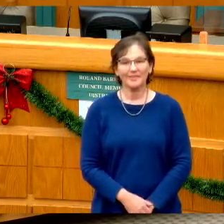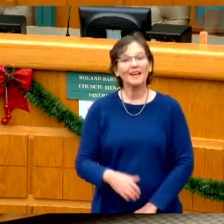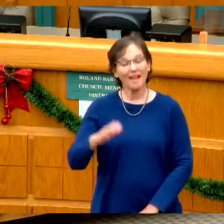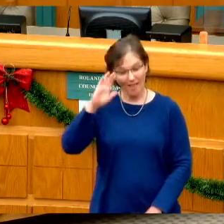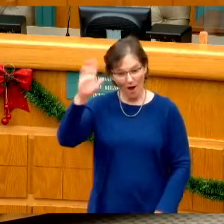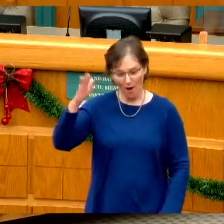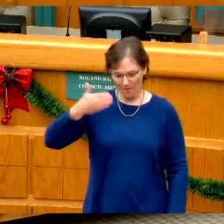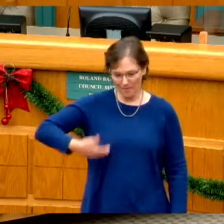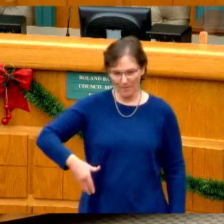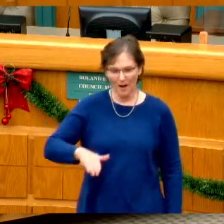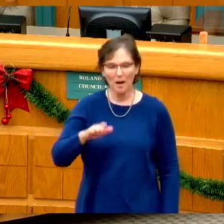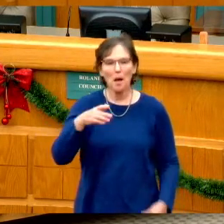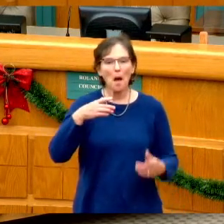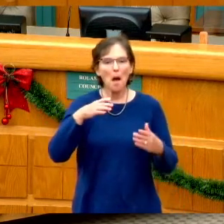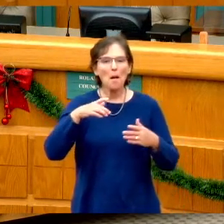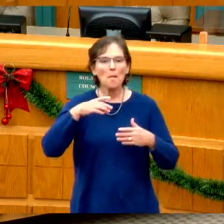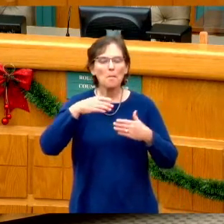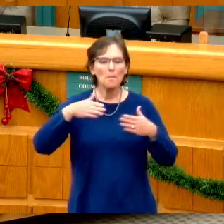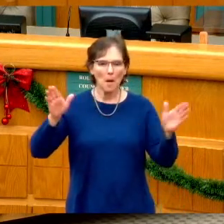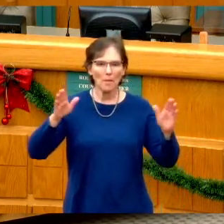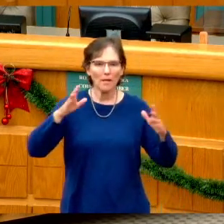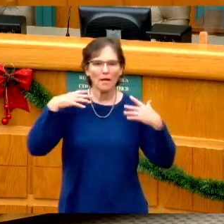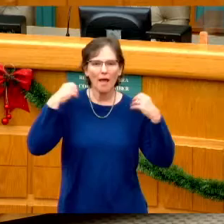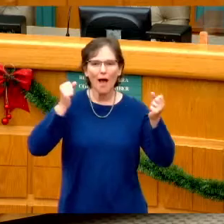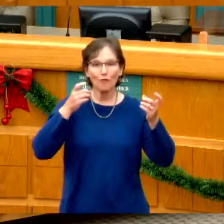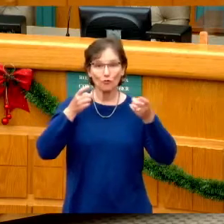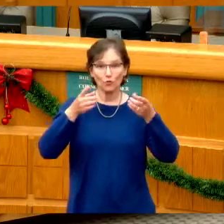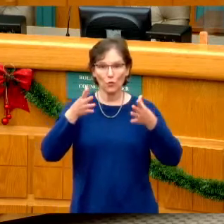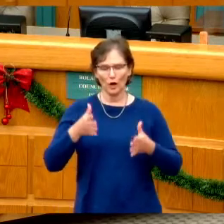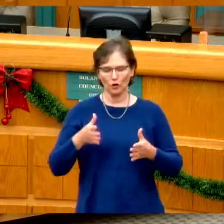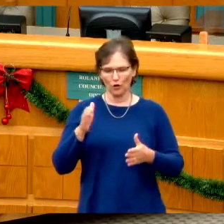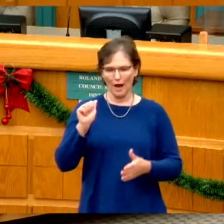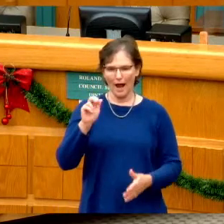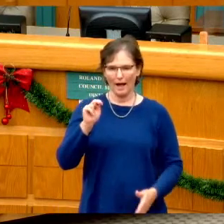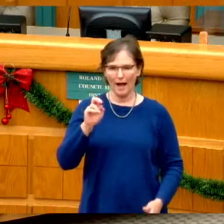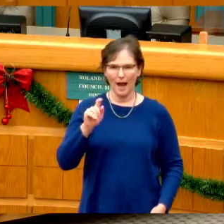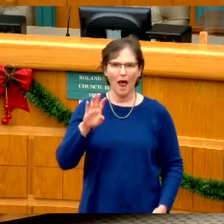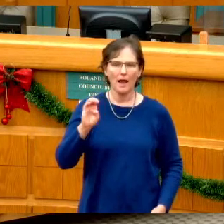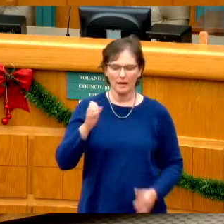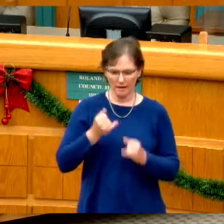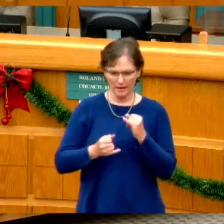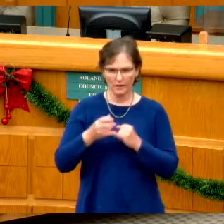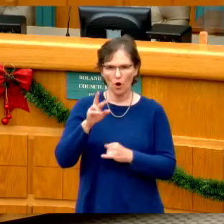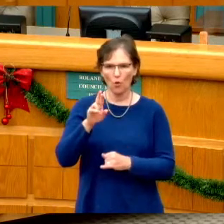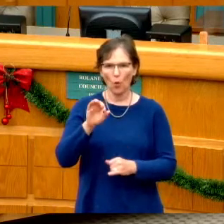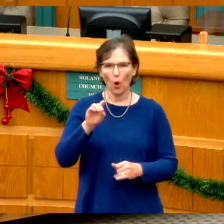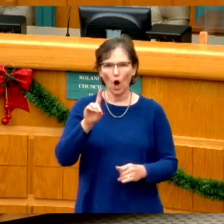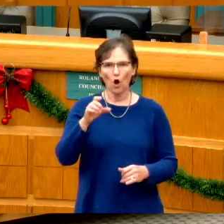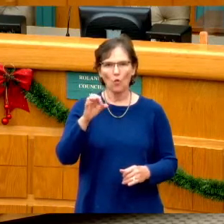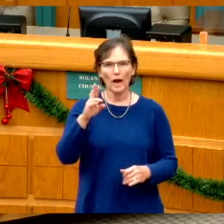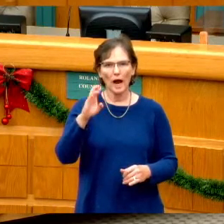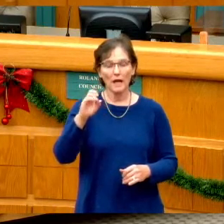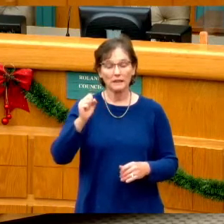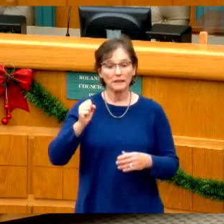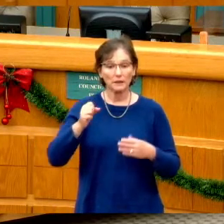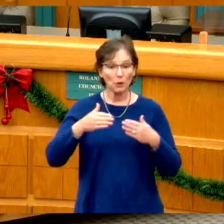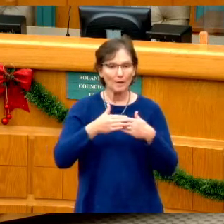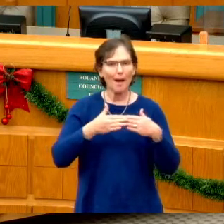Annette Rodriguez, Public Health Director. We're going to go ahead and get started with the COVID-19 statistics today. First slide,